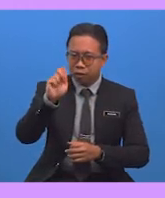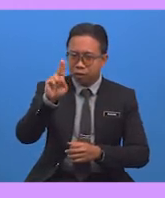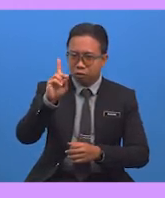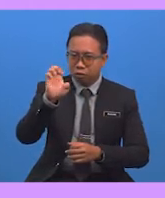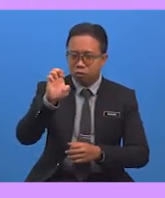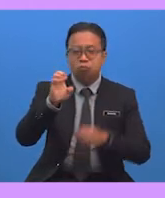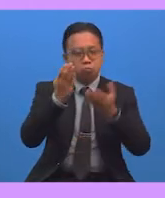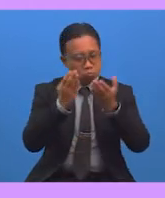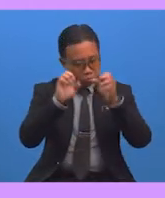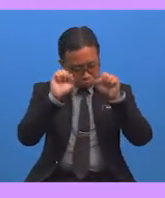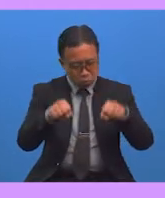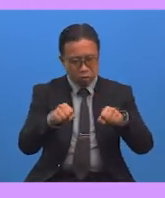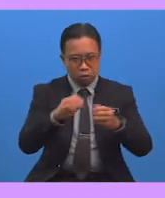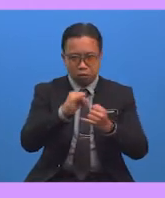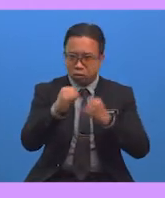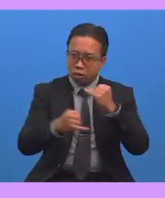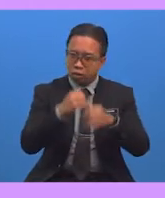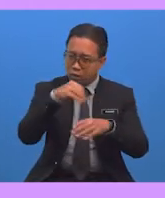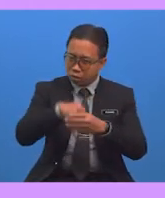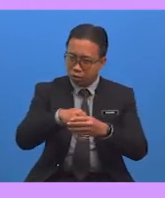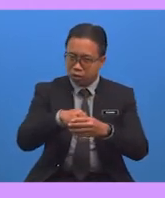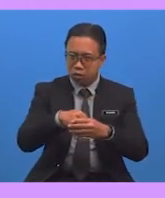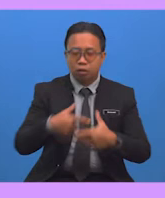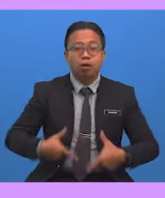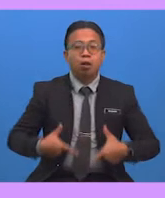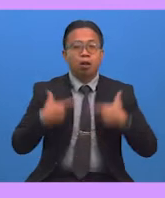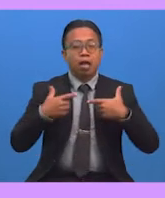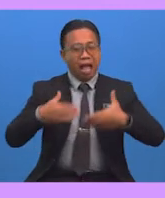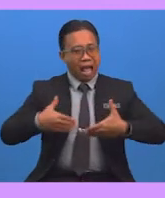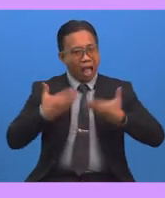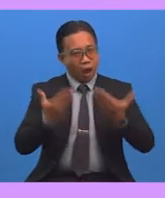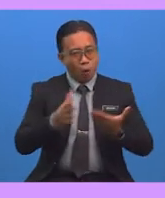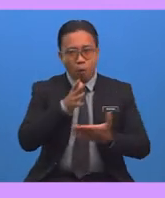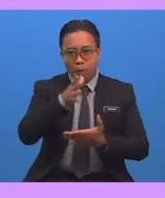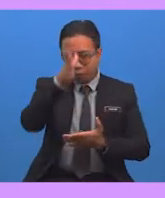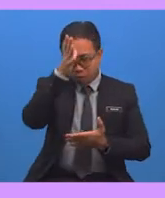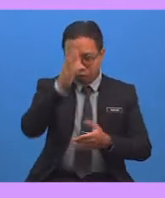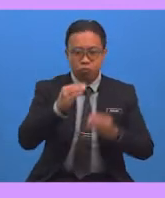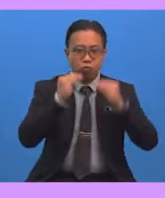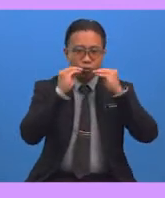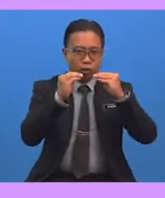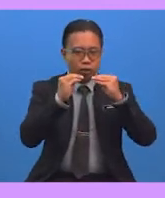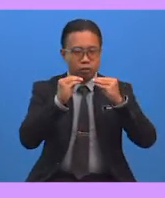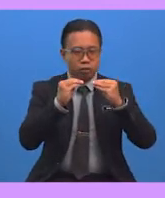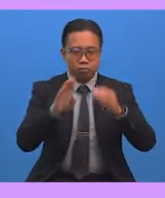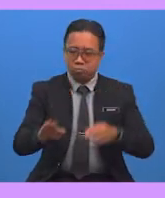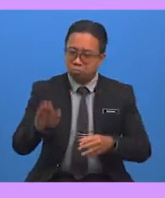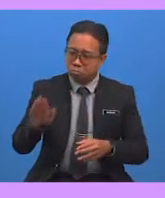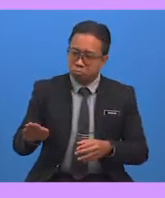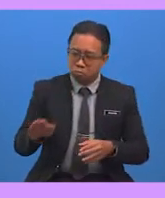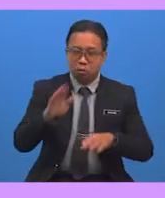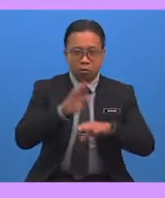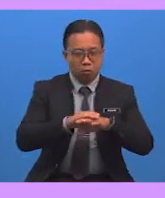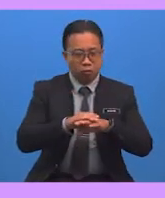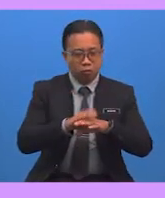be successful. Success depends on how parents nurture the personality traits of